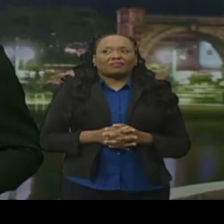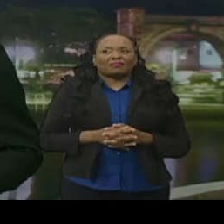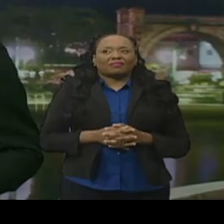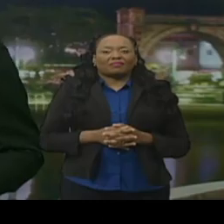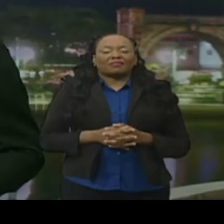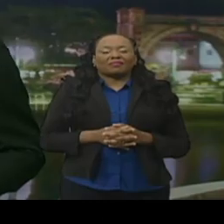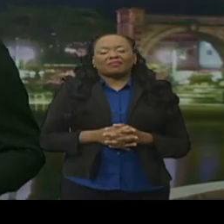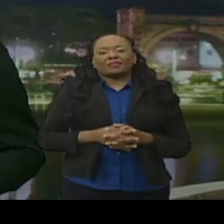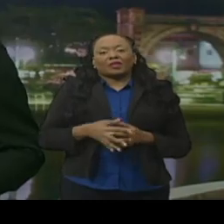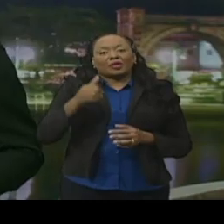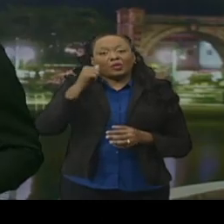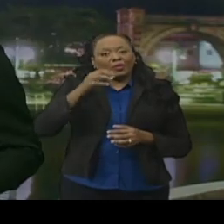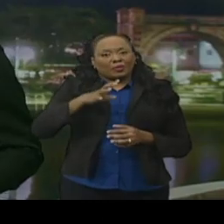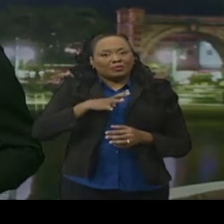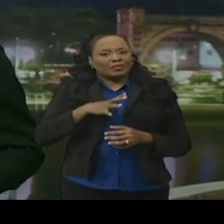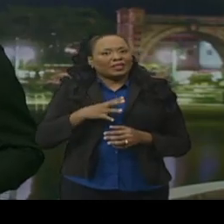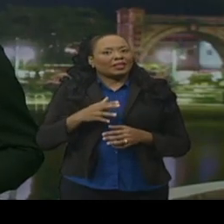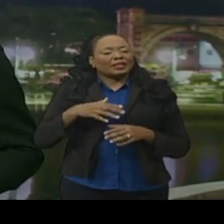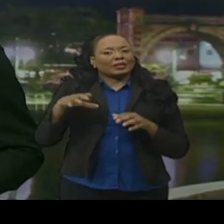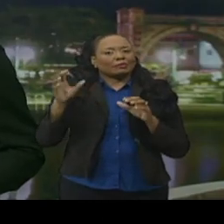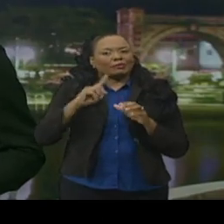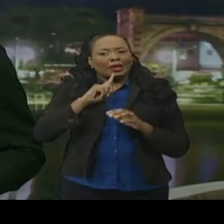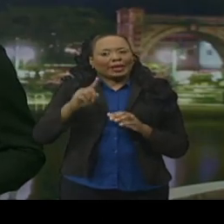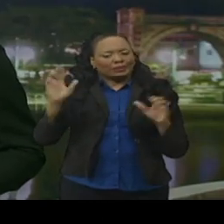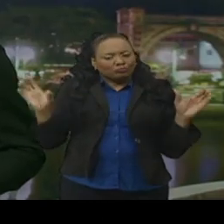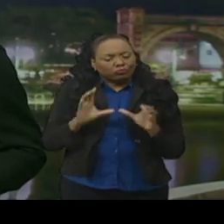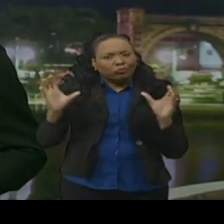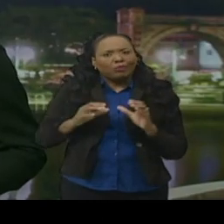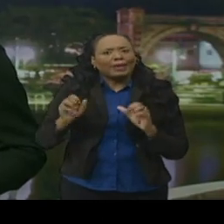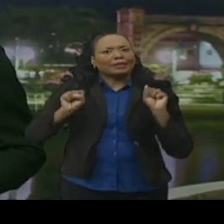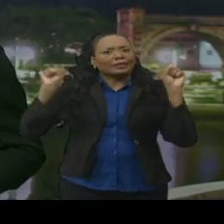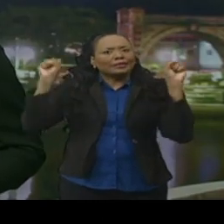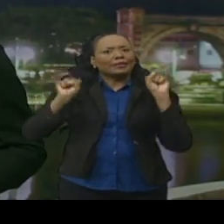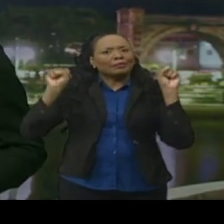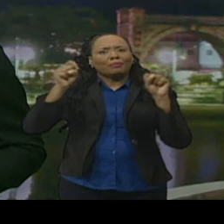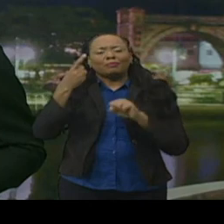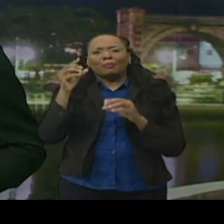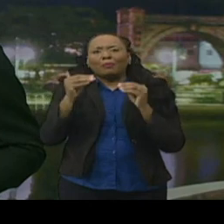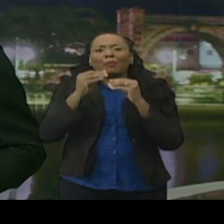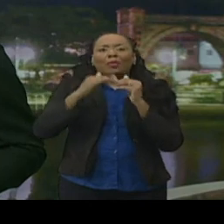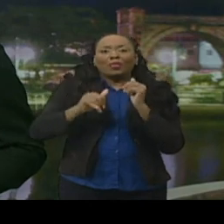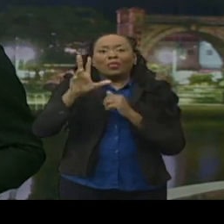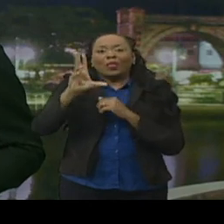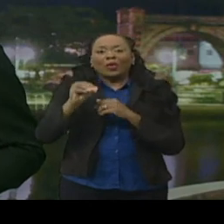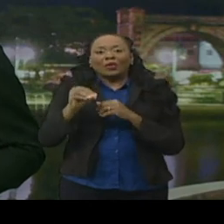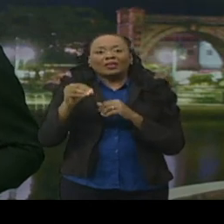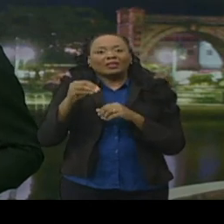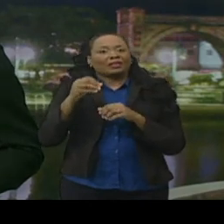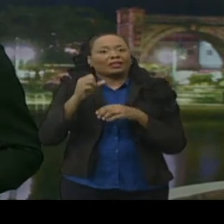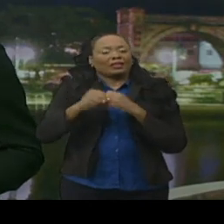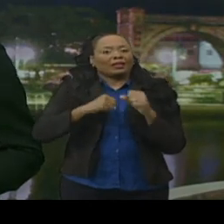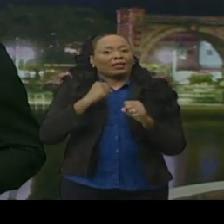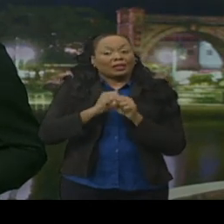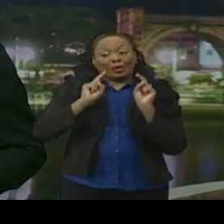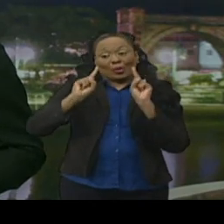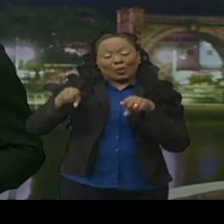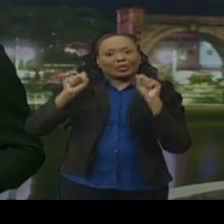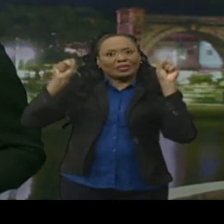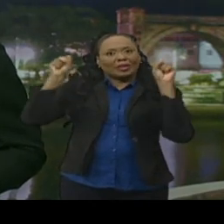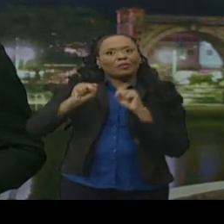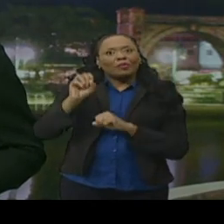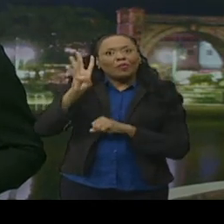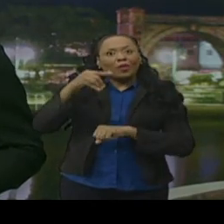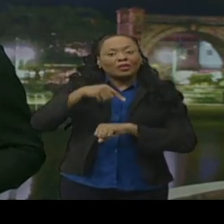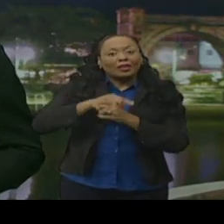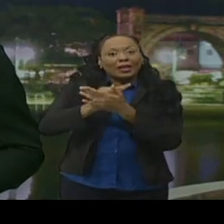Ms. Marsh has been active in the gym for more than 30 years and currently goes 4 times a week. She says she